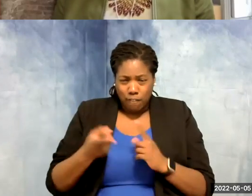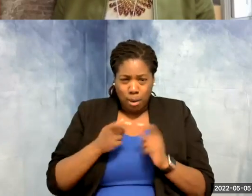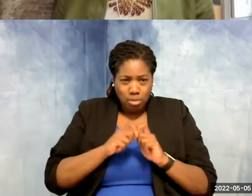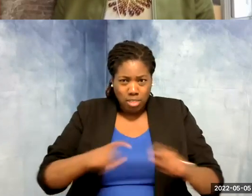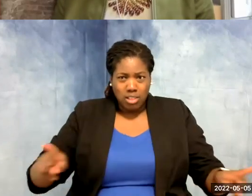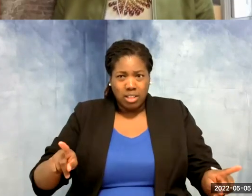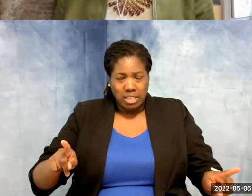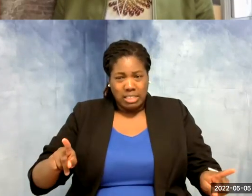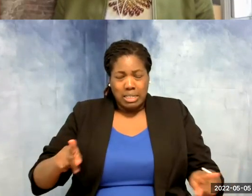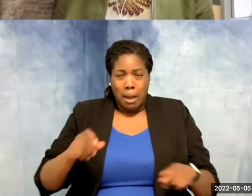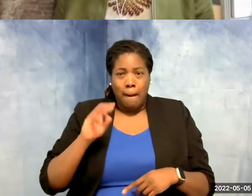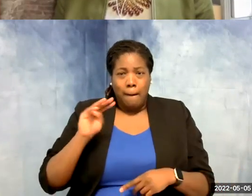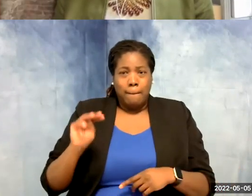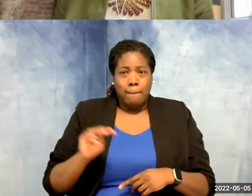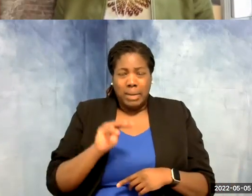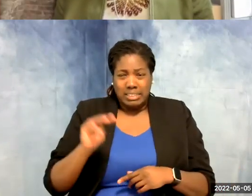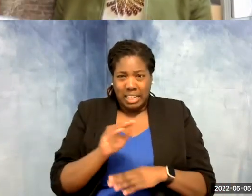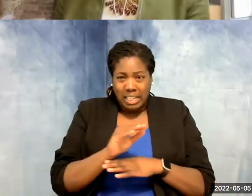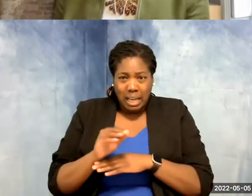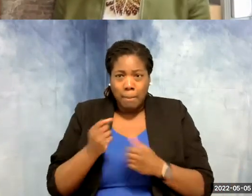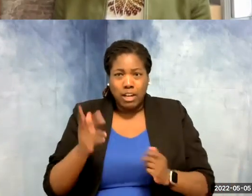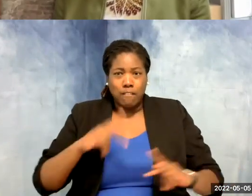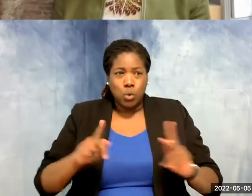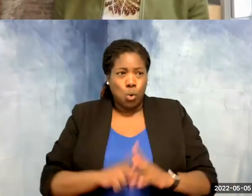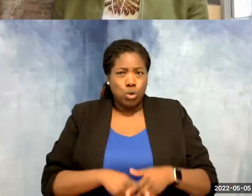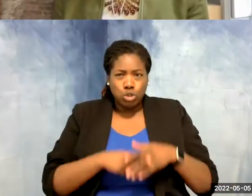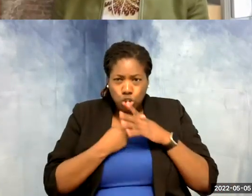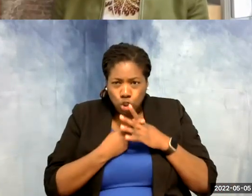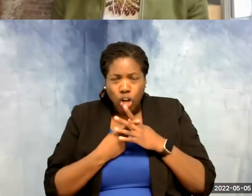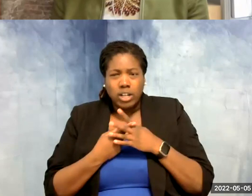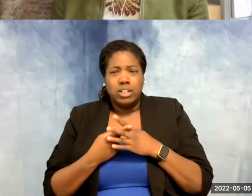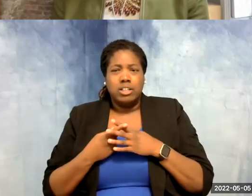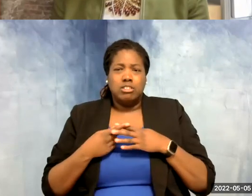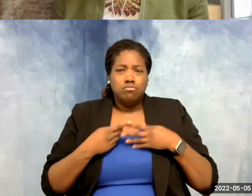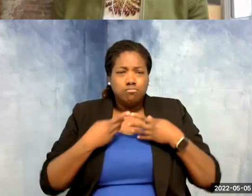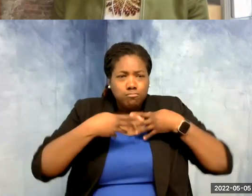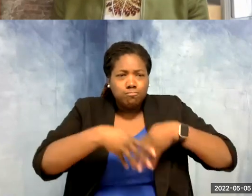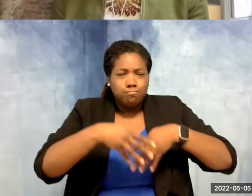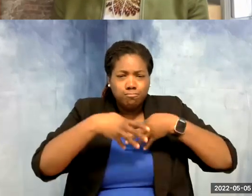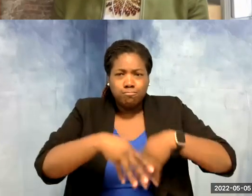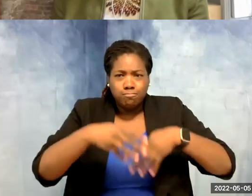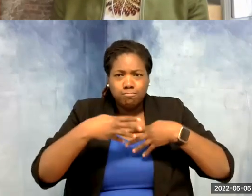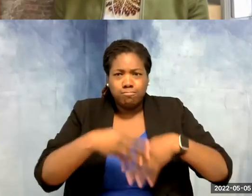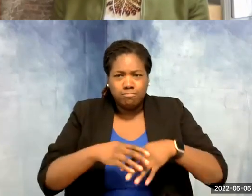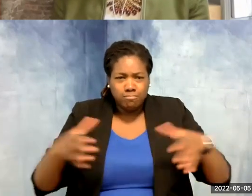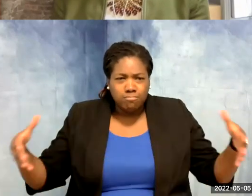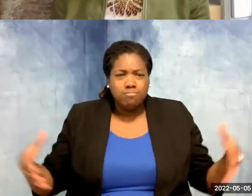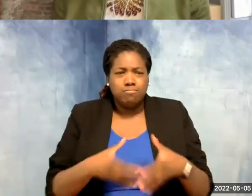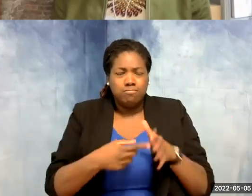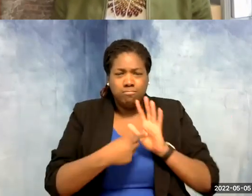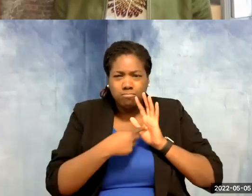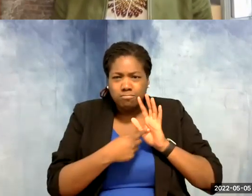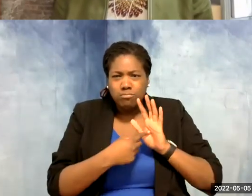to us late on Monday night, many of you hit the streets, as did I, to really come together and just demonstrate